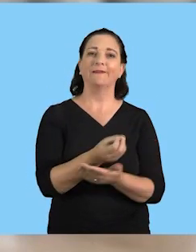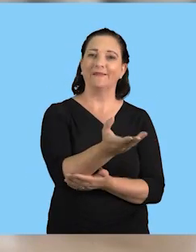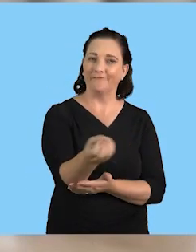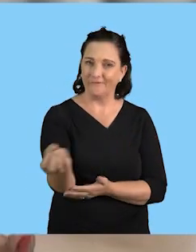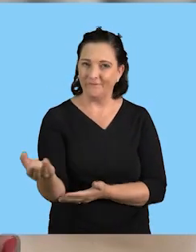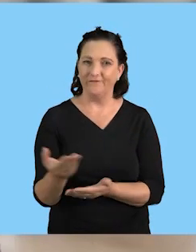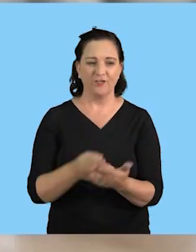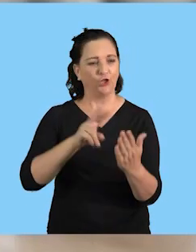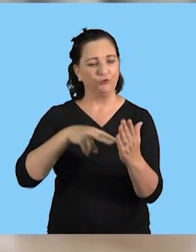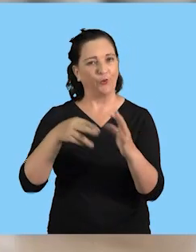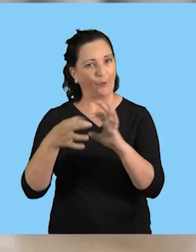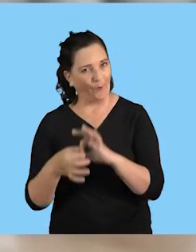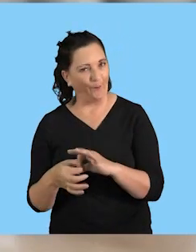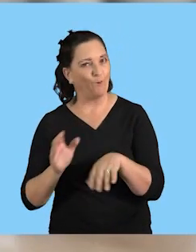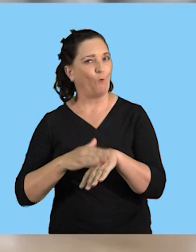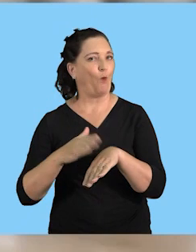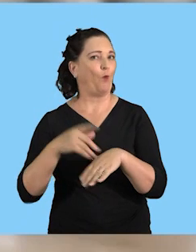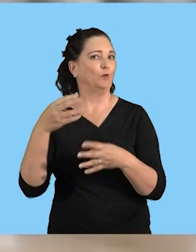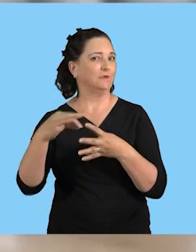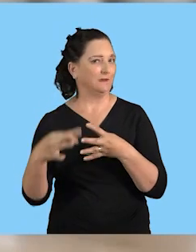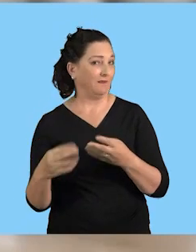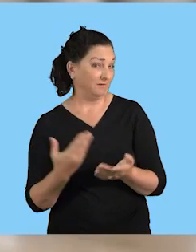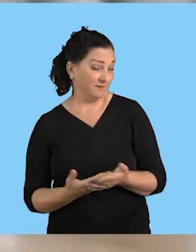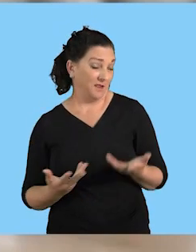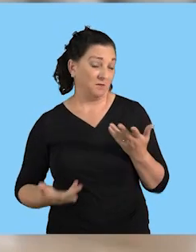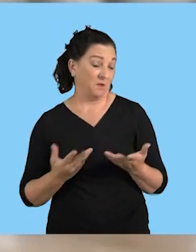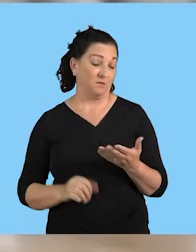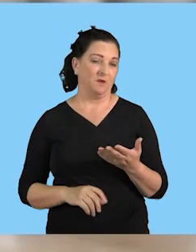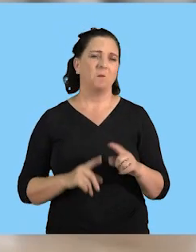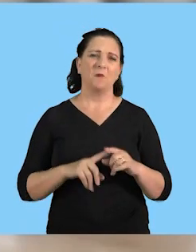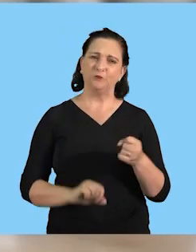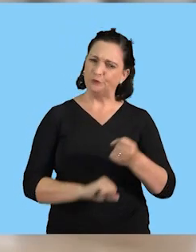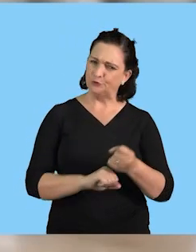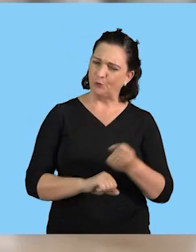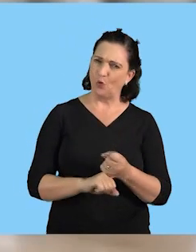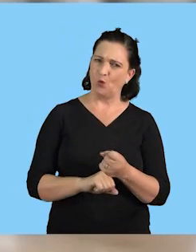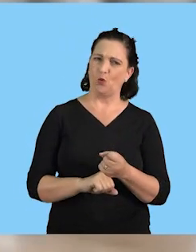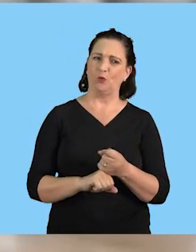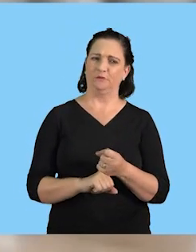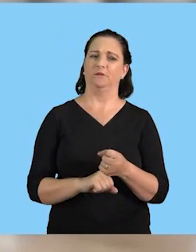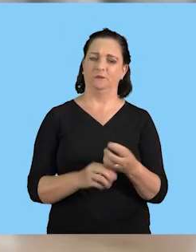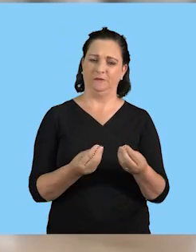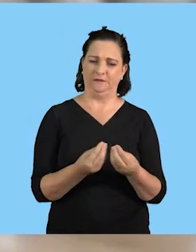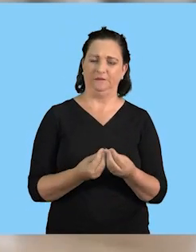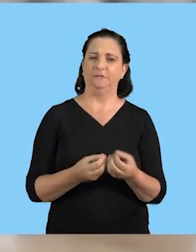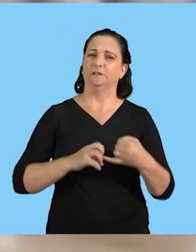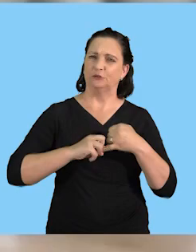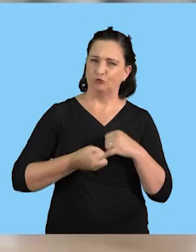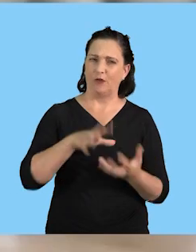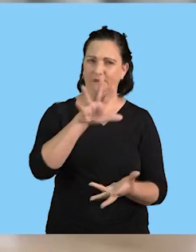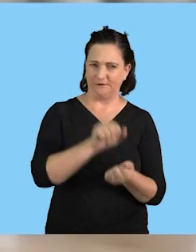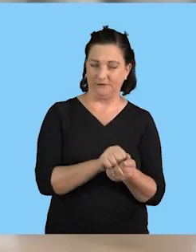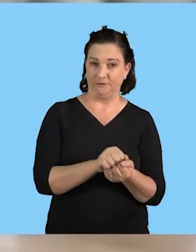read at home for more details. But when you're doing your presentation in your support materials, just try and summarize